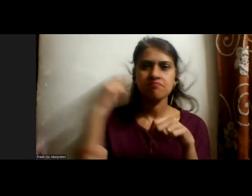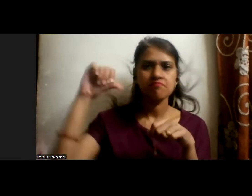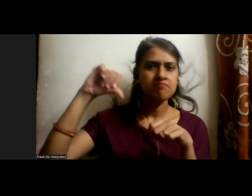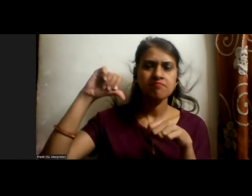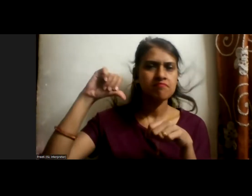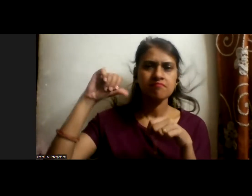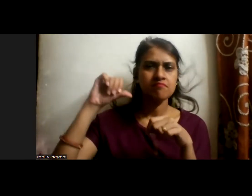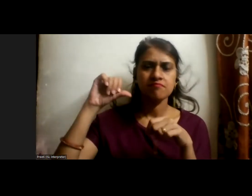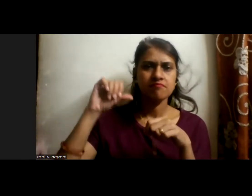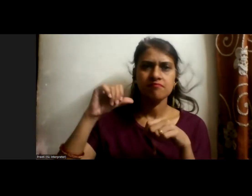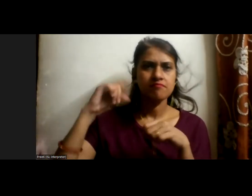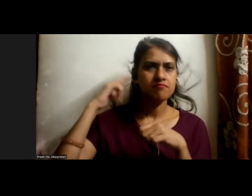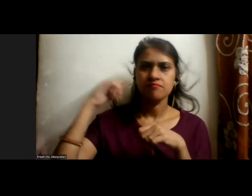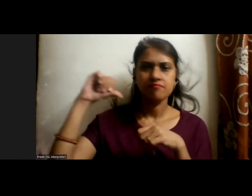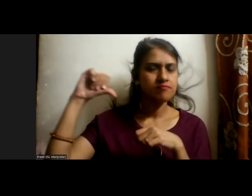Yes.